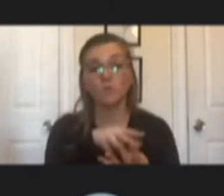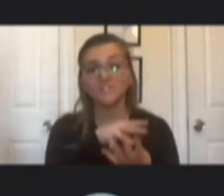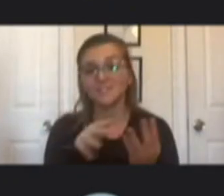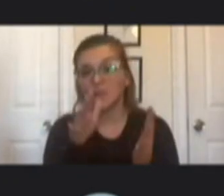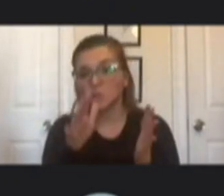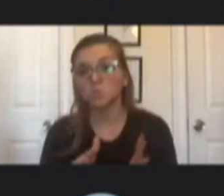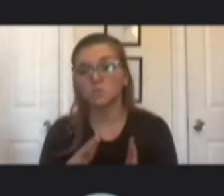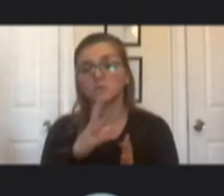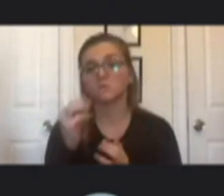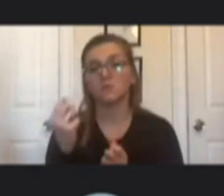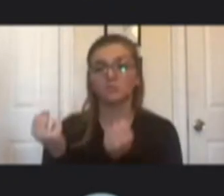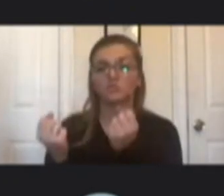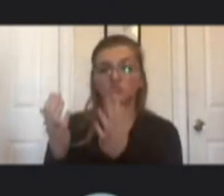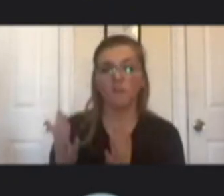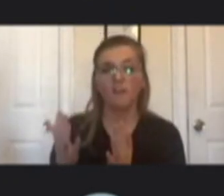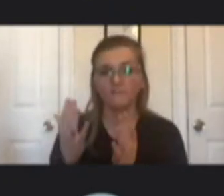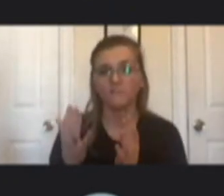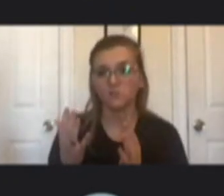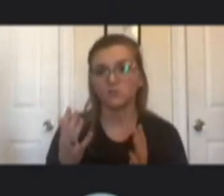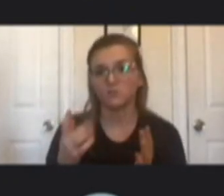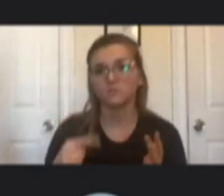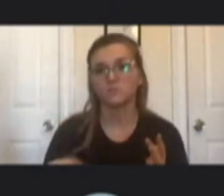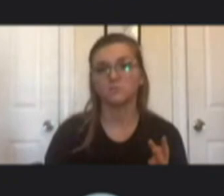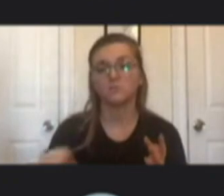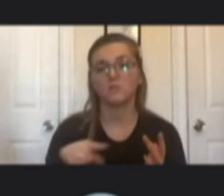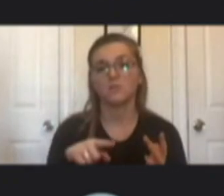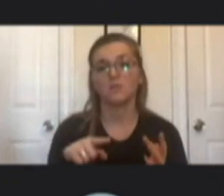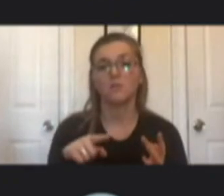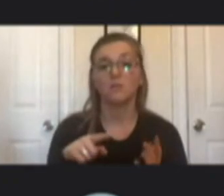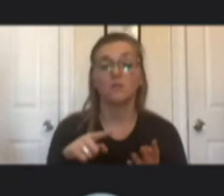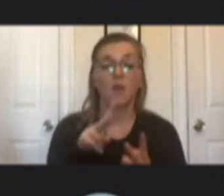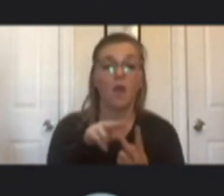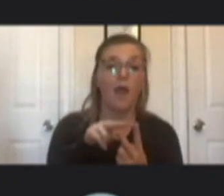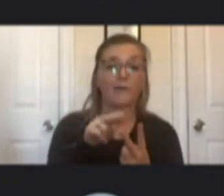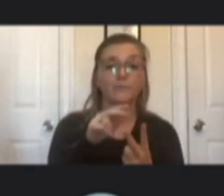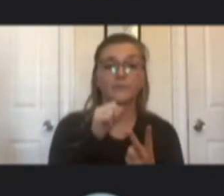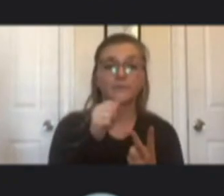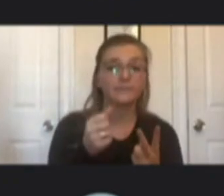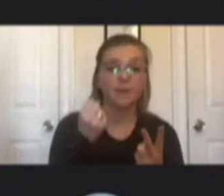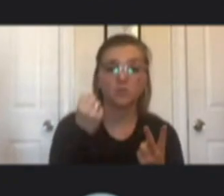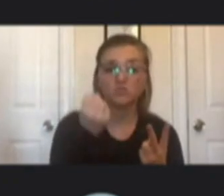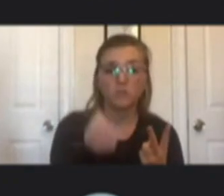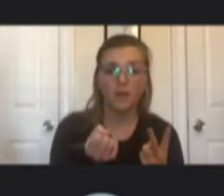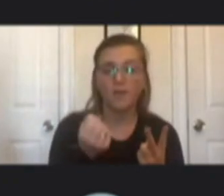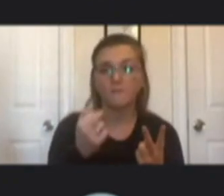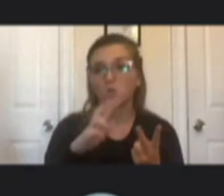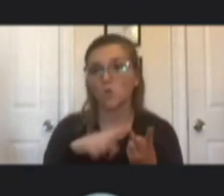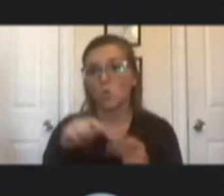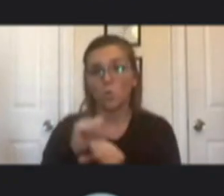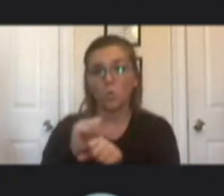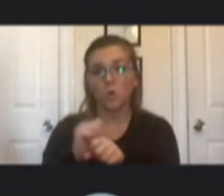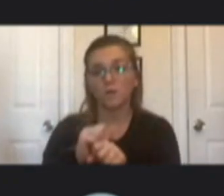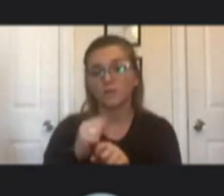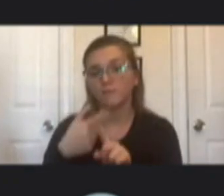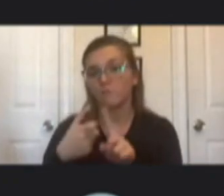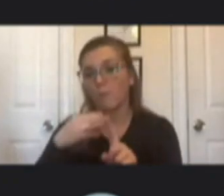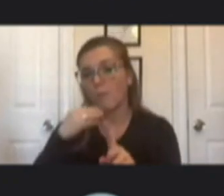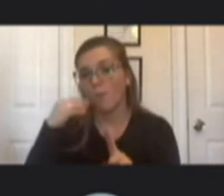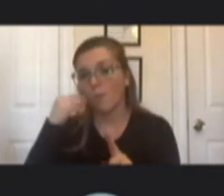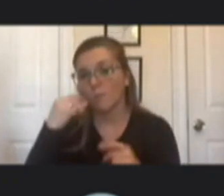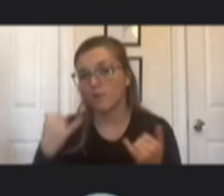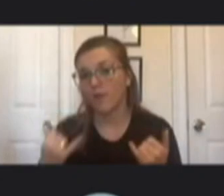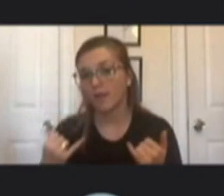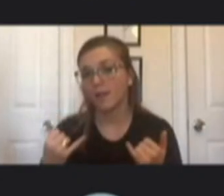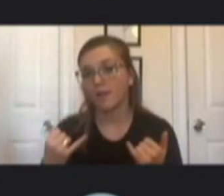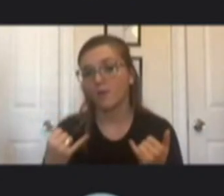drivers, because some of them were either not driving or are working remotely from home, apparently,